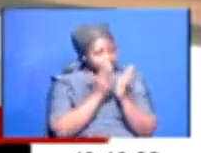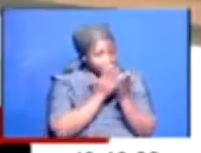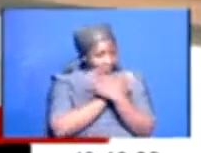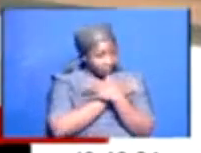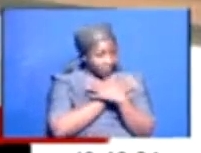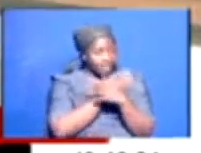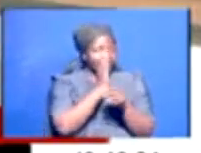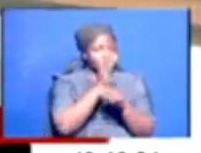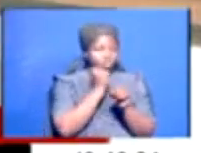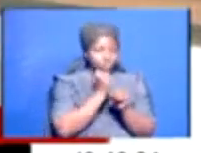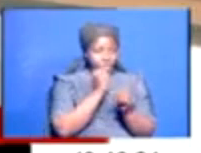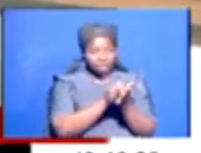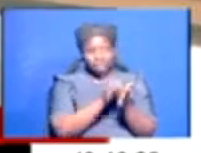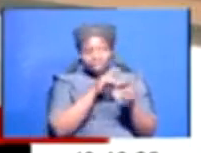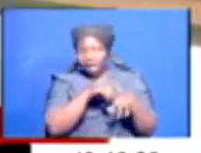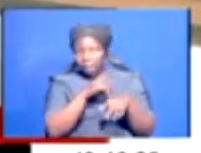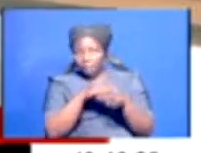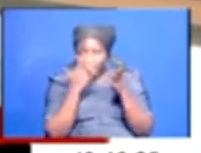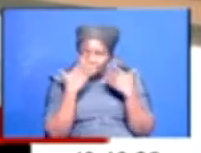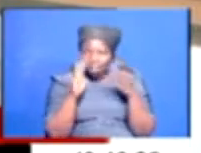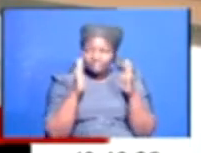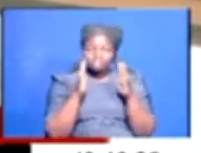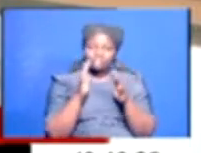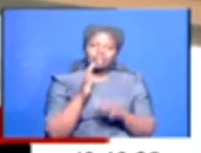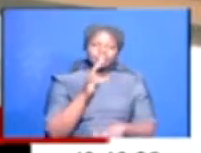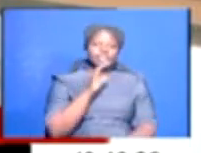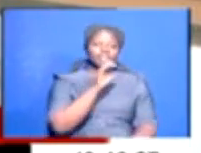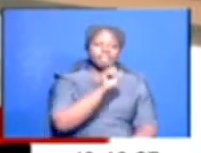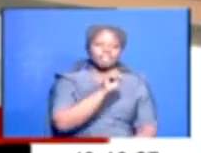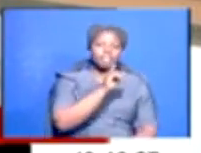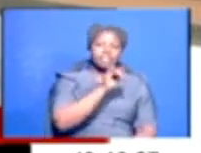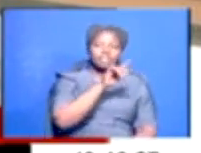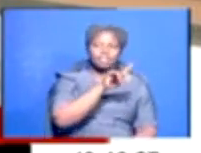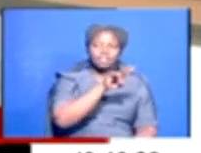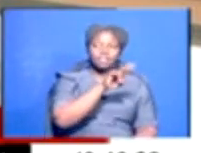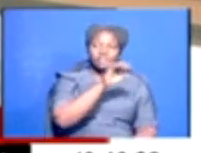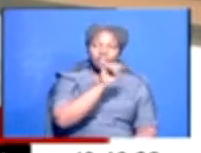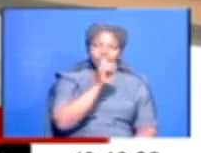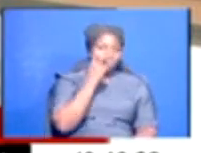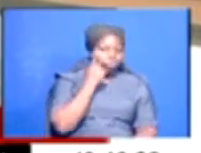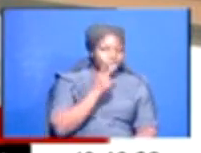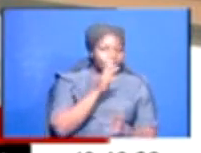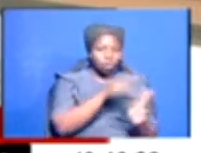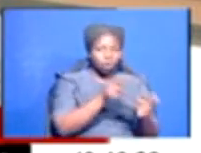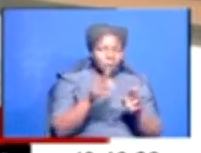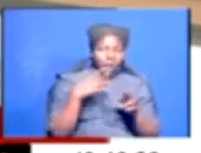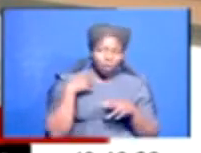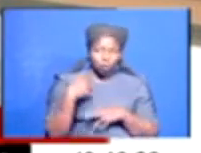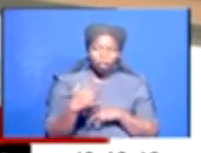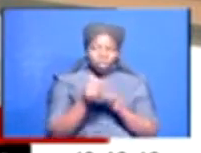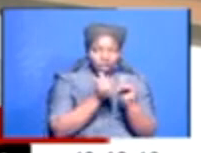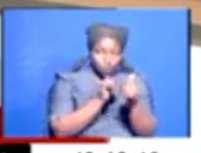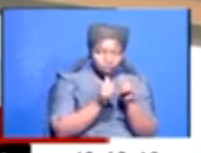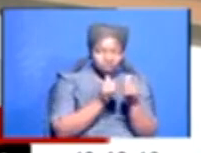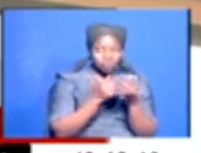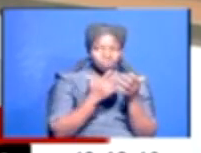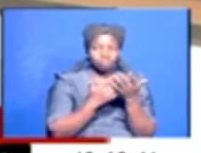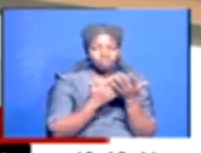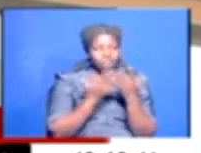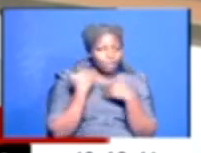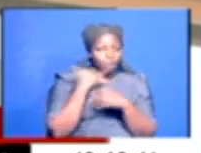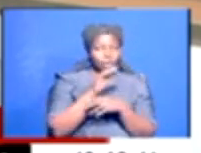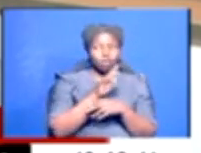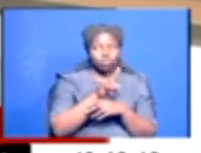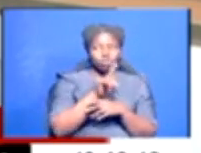come to close, Sylvia, you know, looking at the Commonwealth Games, it's former British countries, but we know there are some of the athletes